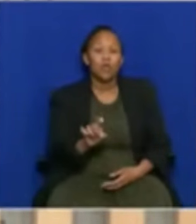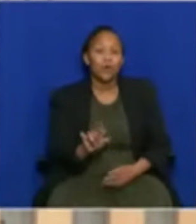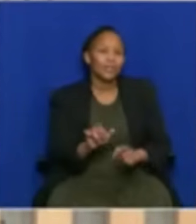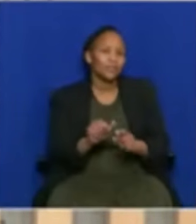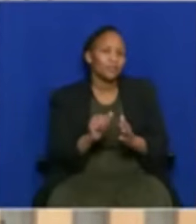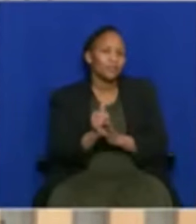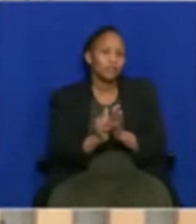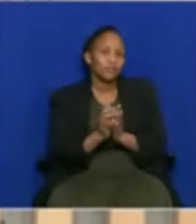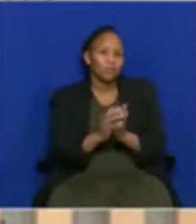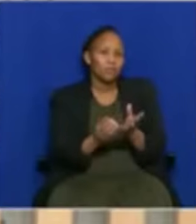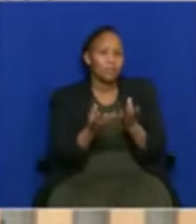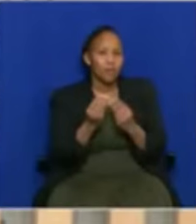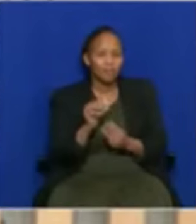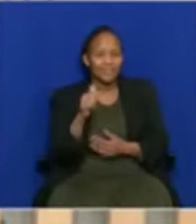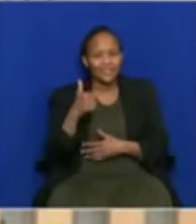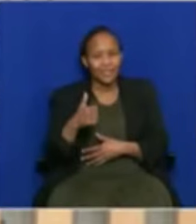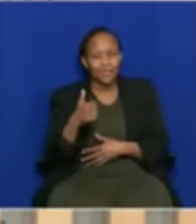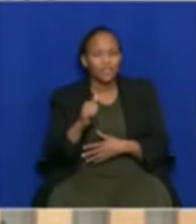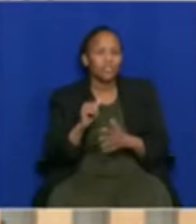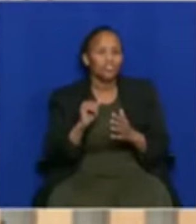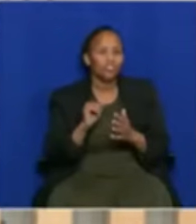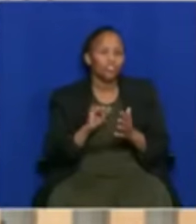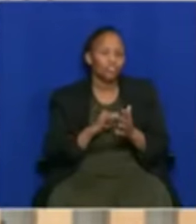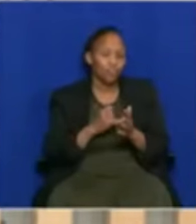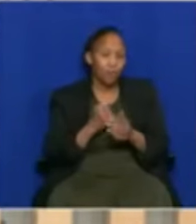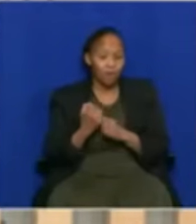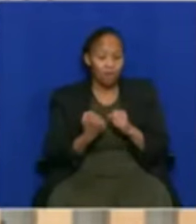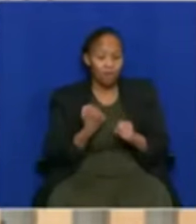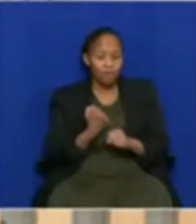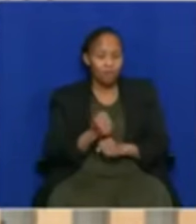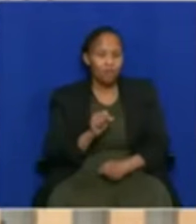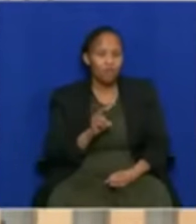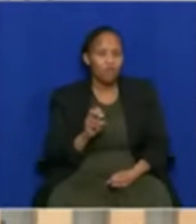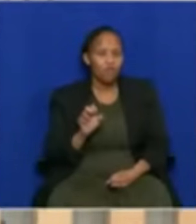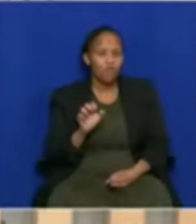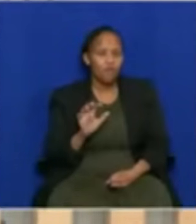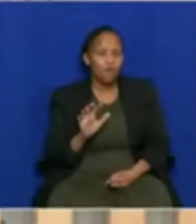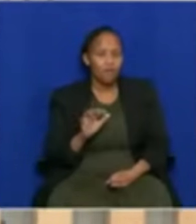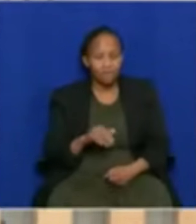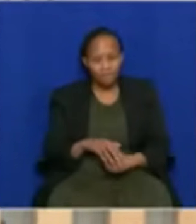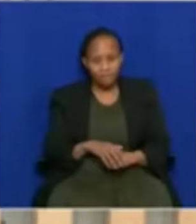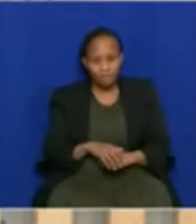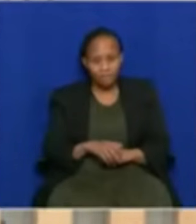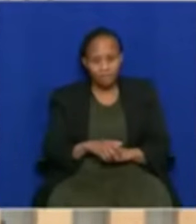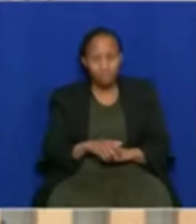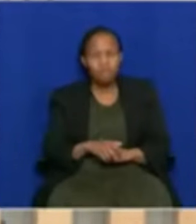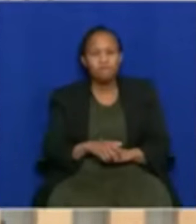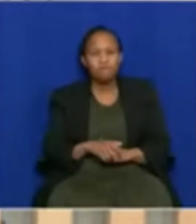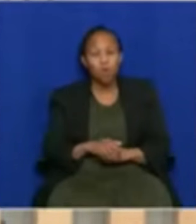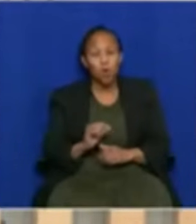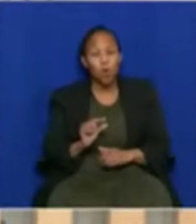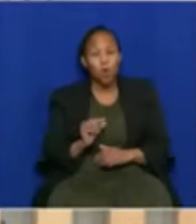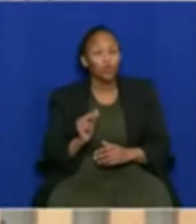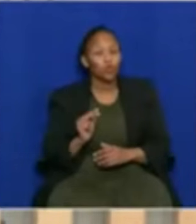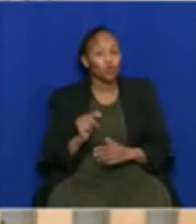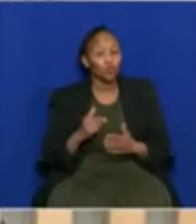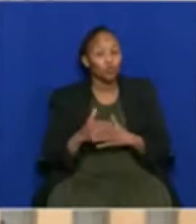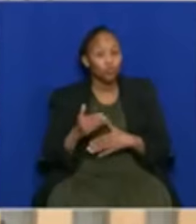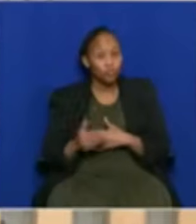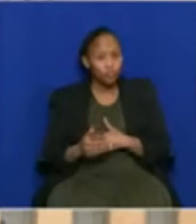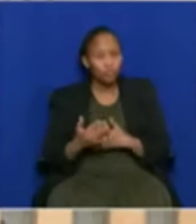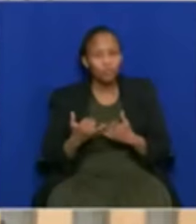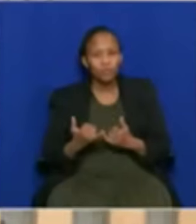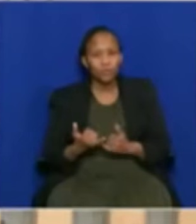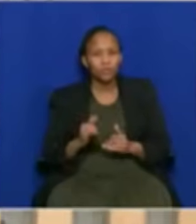thereafter, 2025. 2025. Yes, or soon thereafter. And at that time you are armed with the